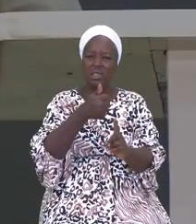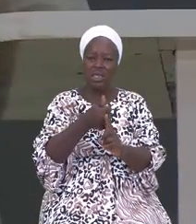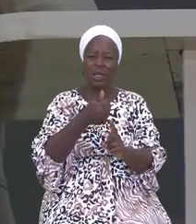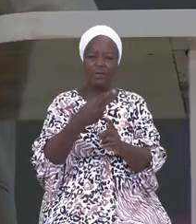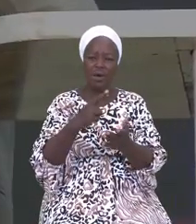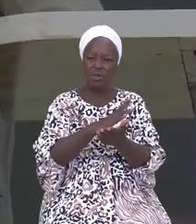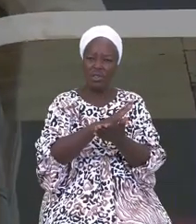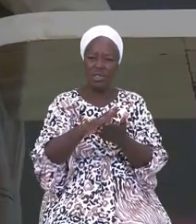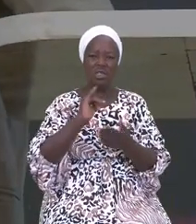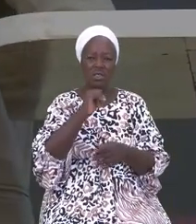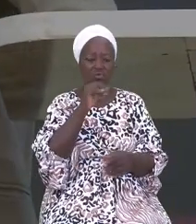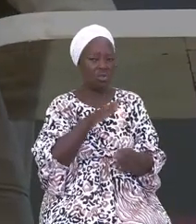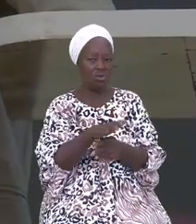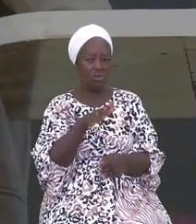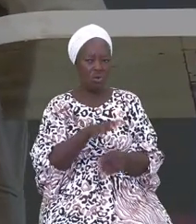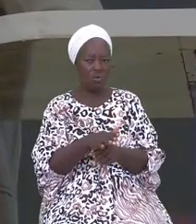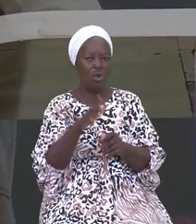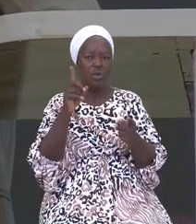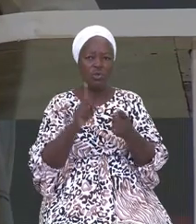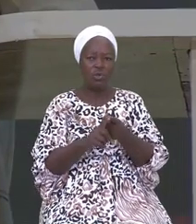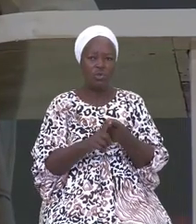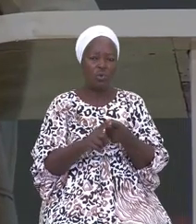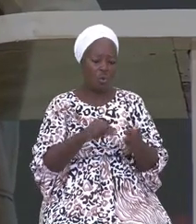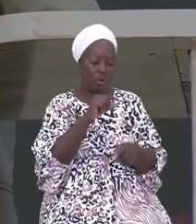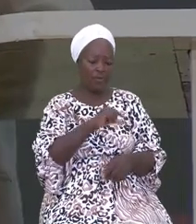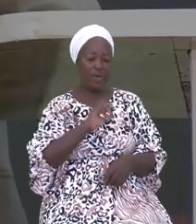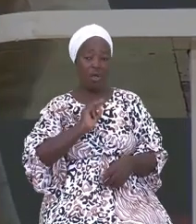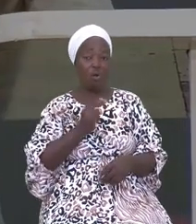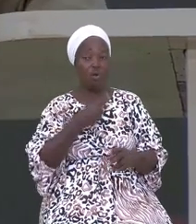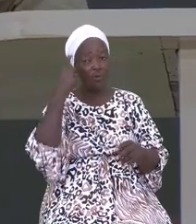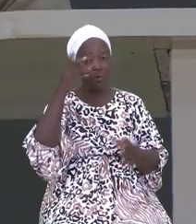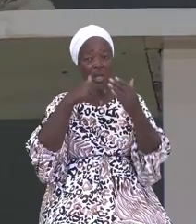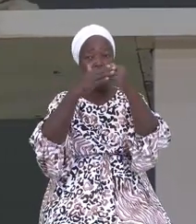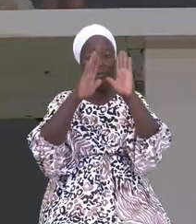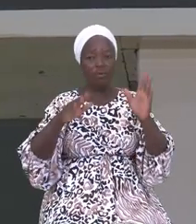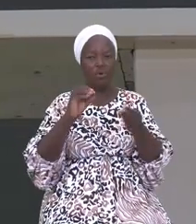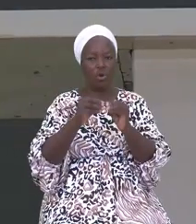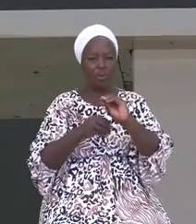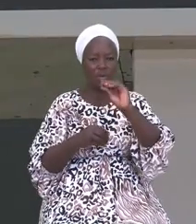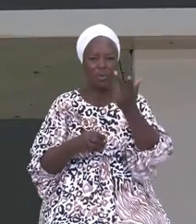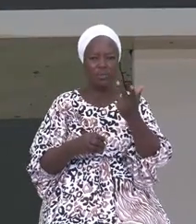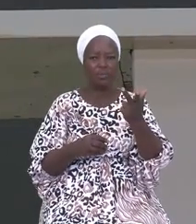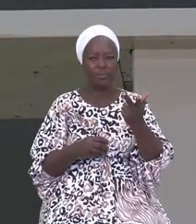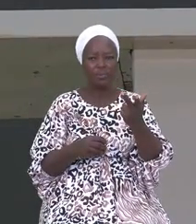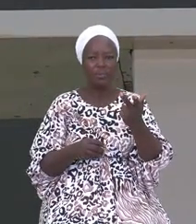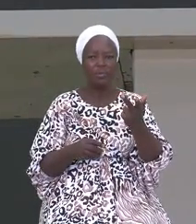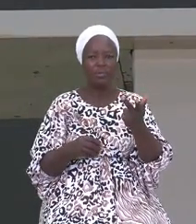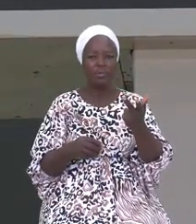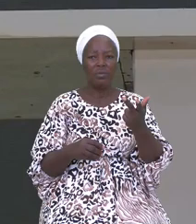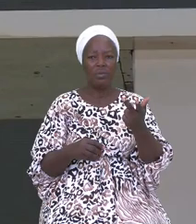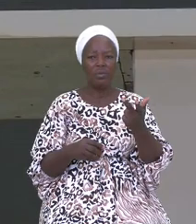self-righteousness is not enough to qualify us for heaven. Number three here is the